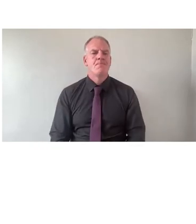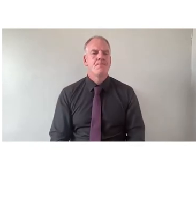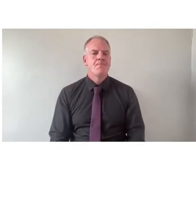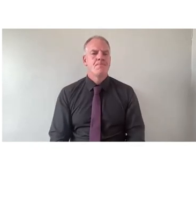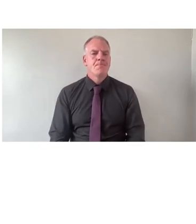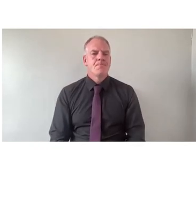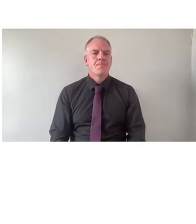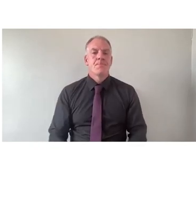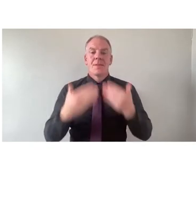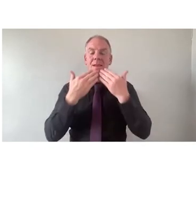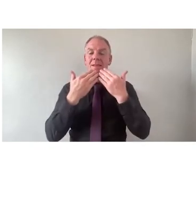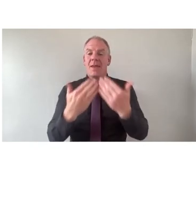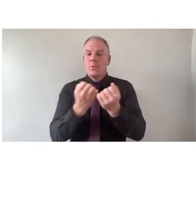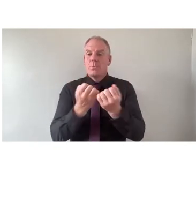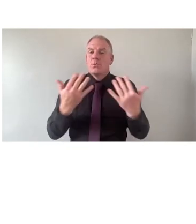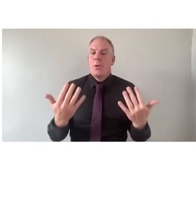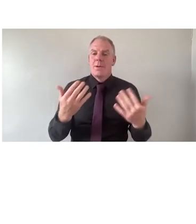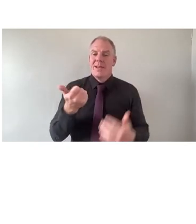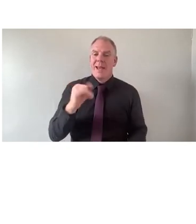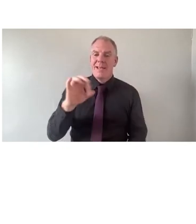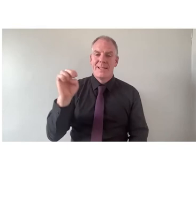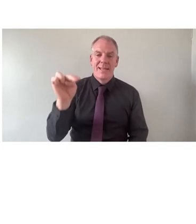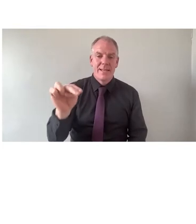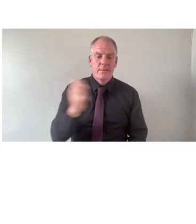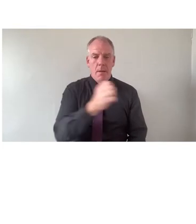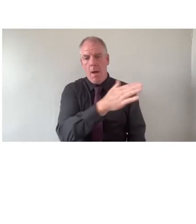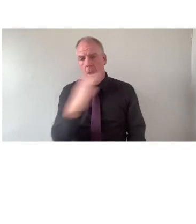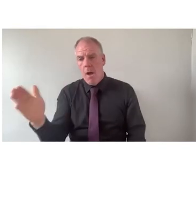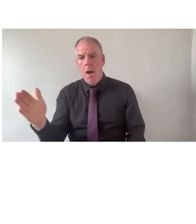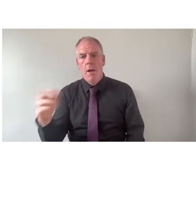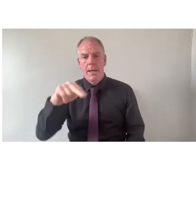Great. Well, thank you so much, Aideen, and to all the NDA team